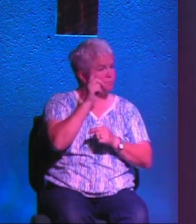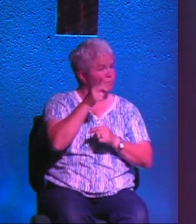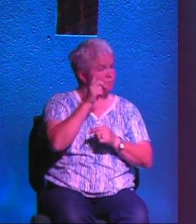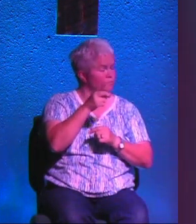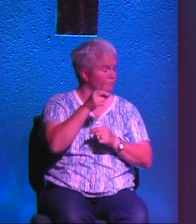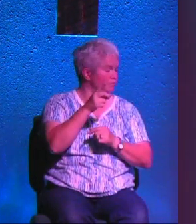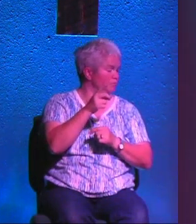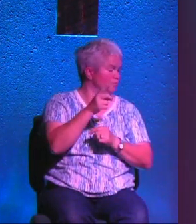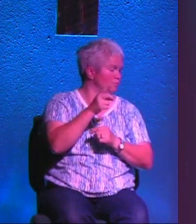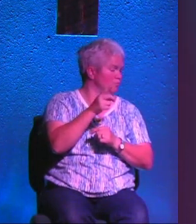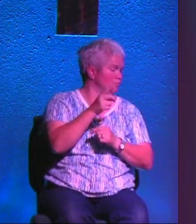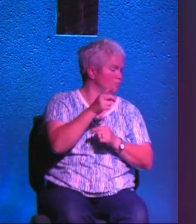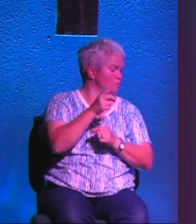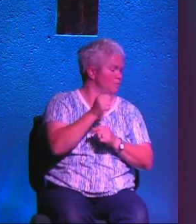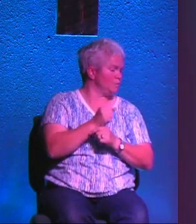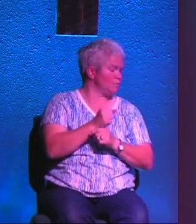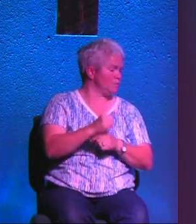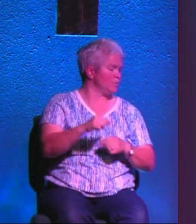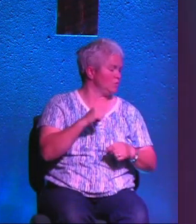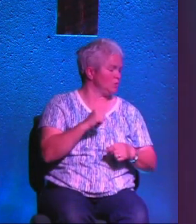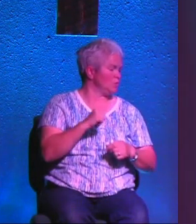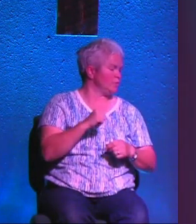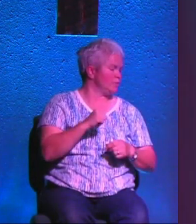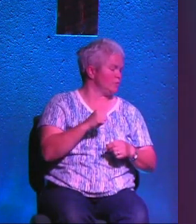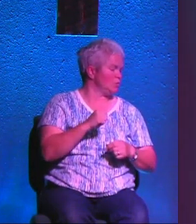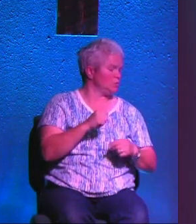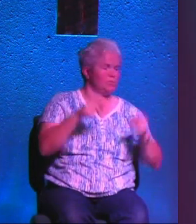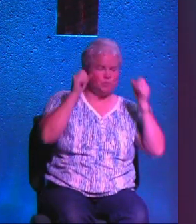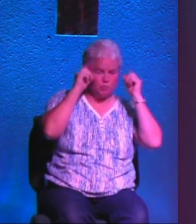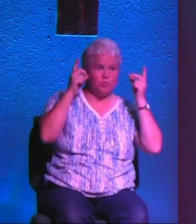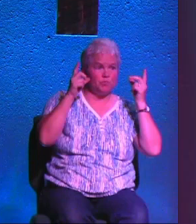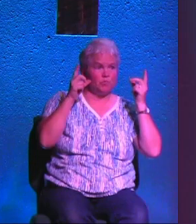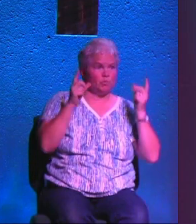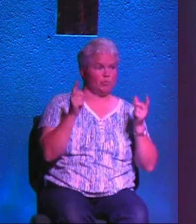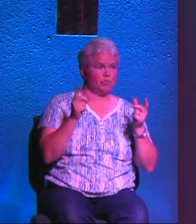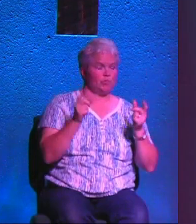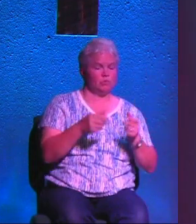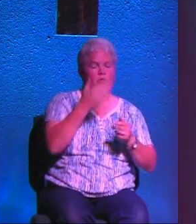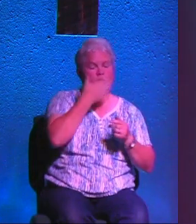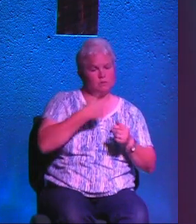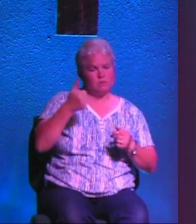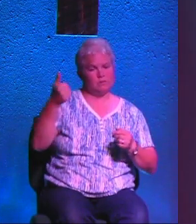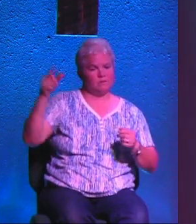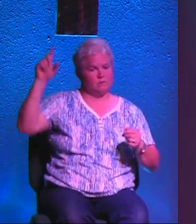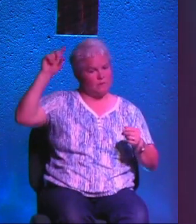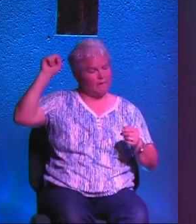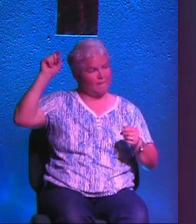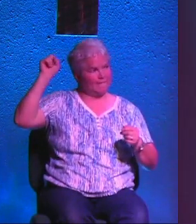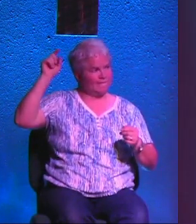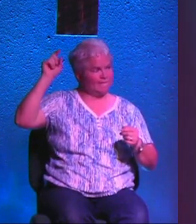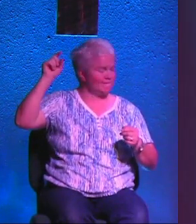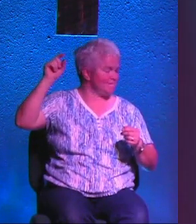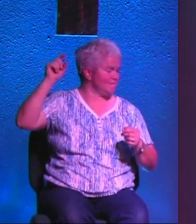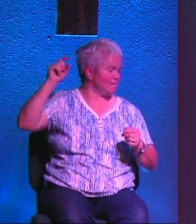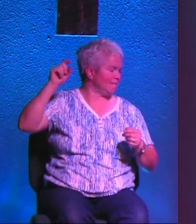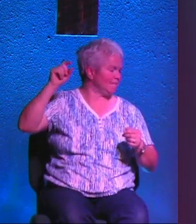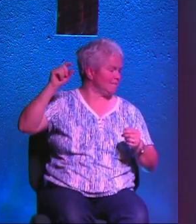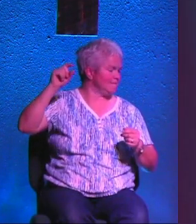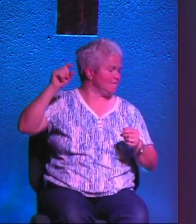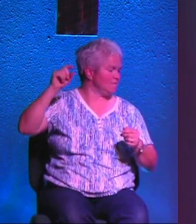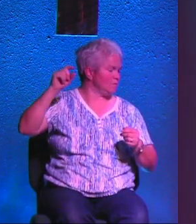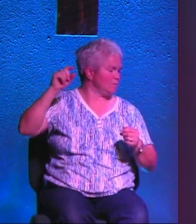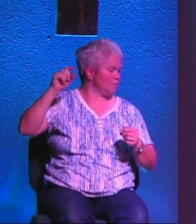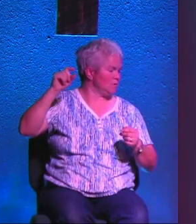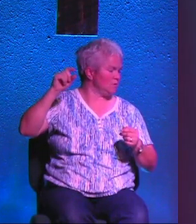warnings, we incorporate them into ourselves, and we are aware, and we have a better understanding on how to combat